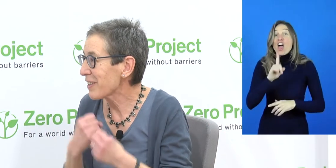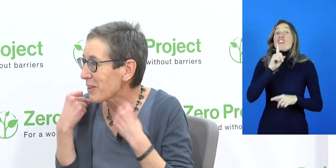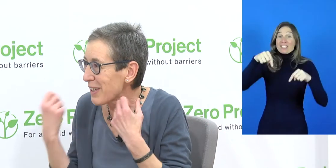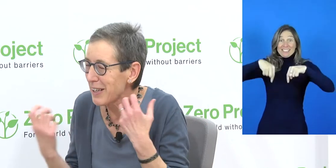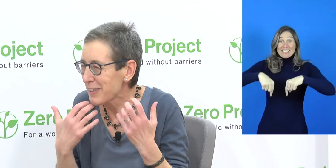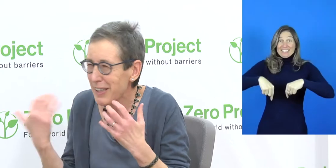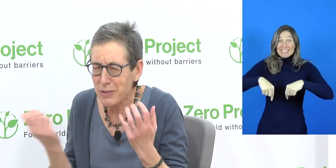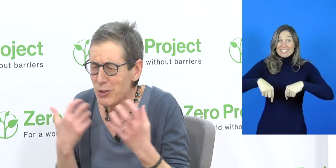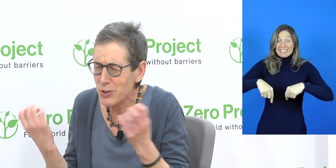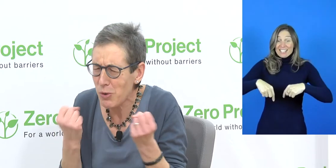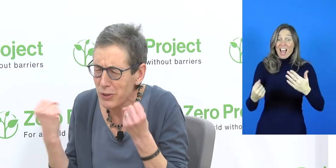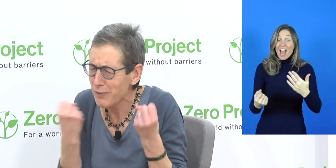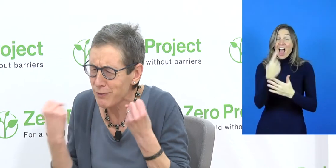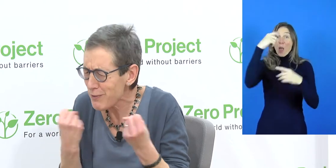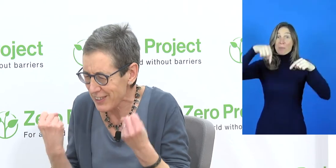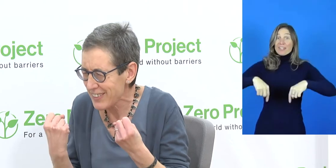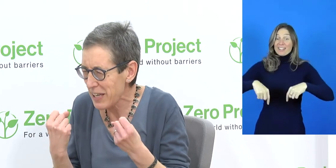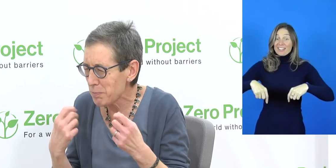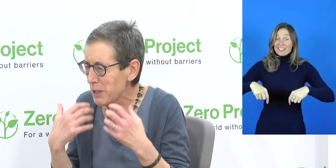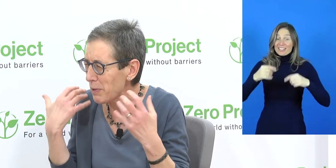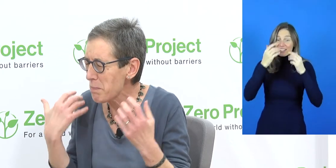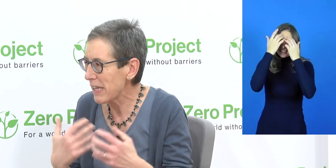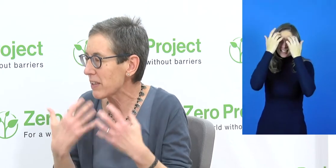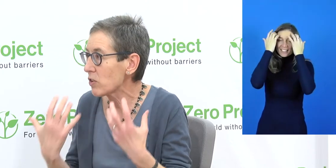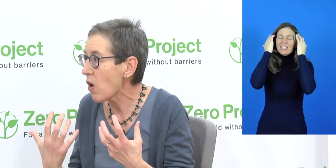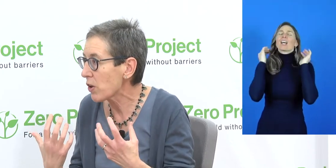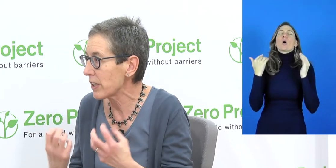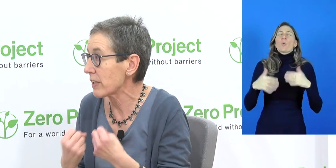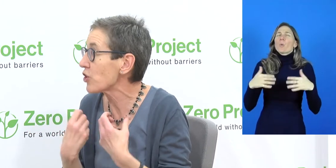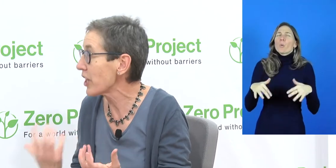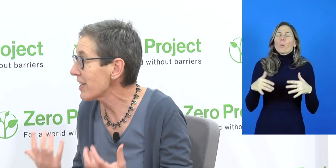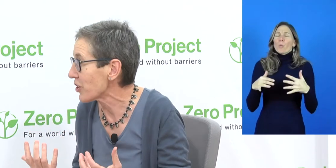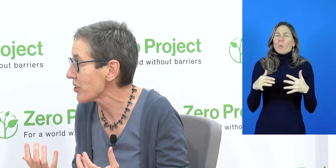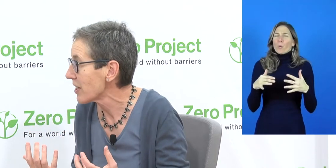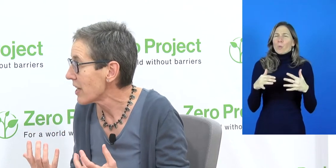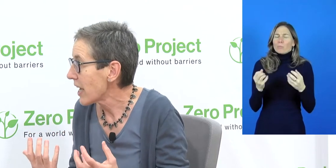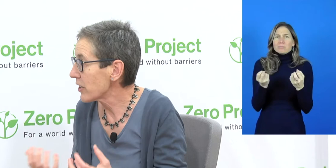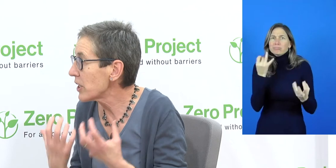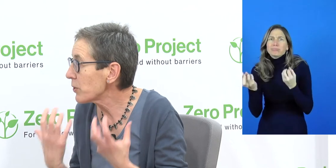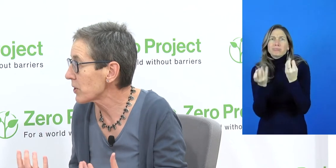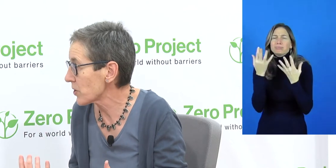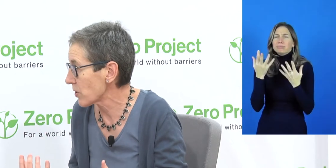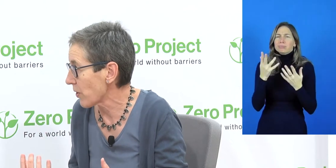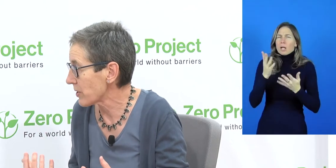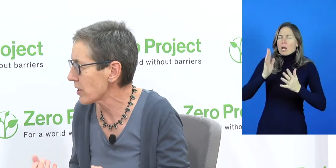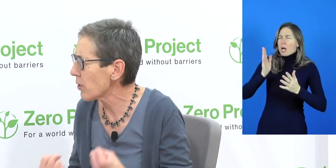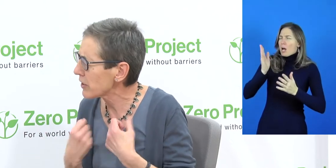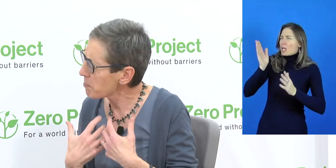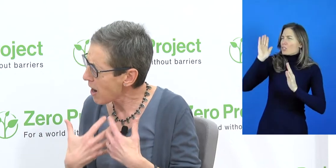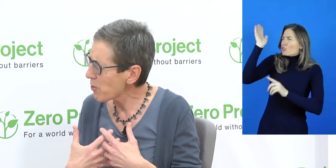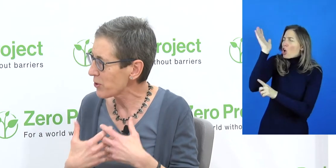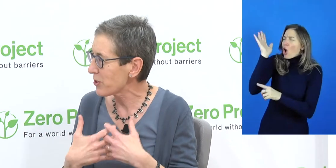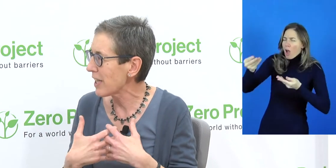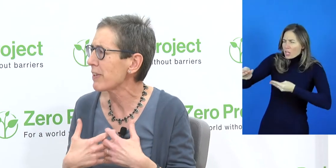And it was so vivid. And people met and talked and exchanged. And hearing the stories, you know,